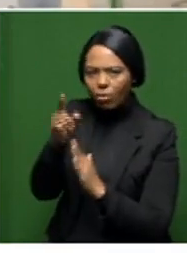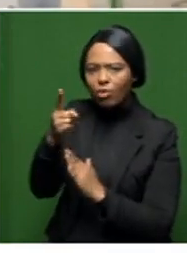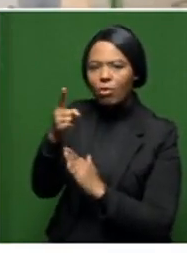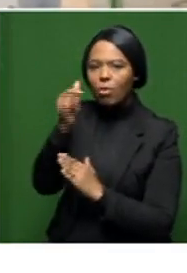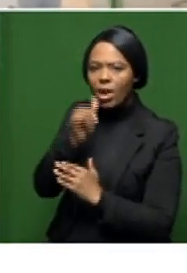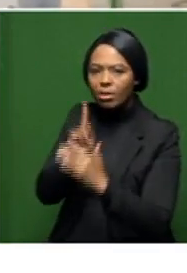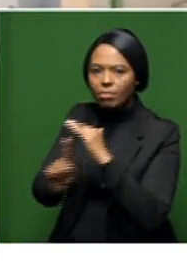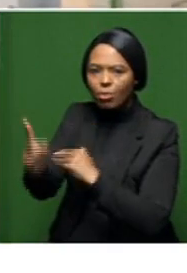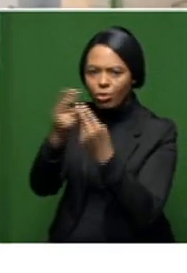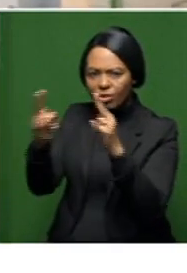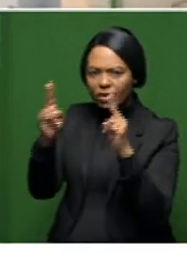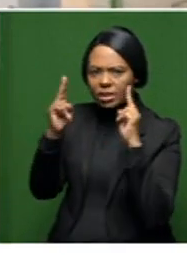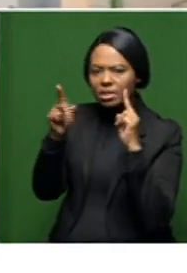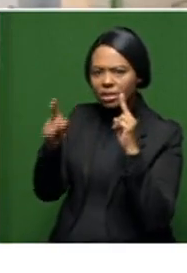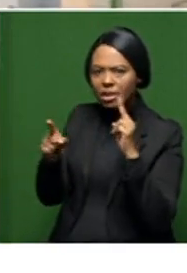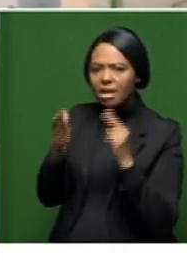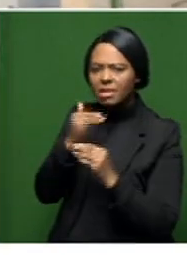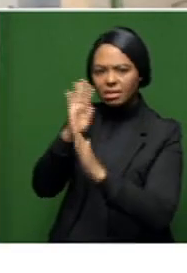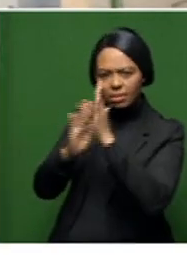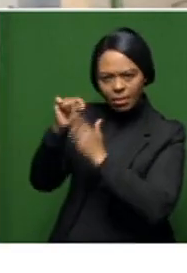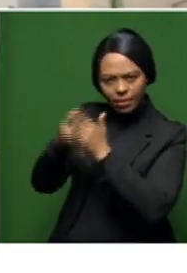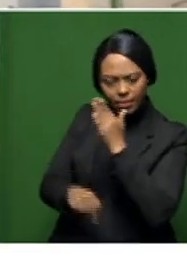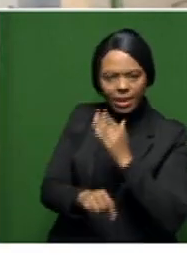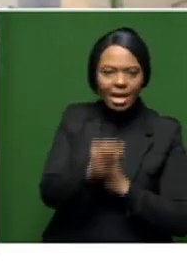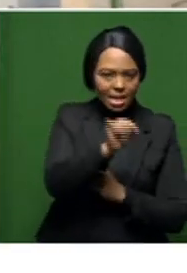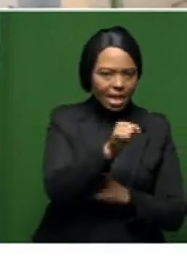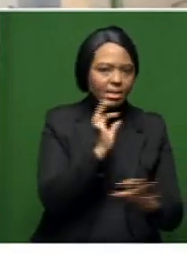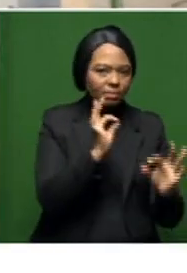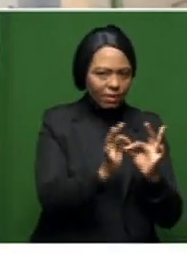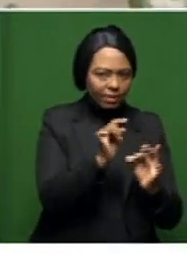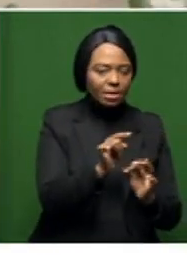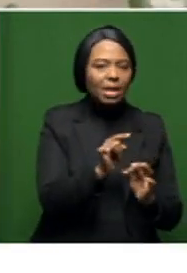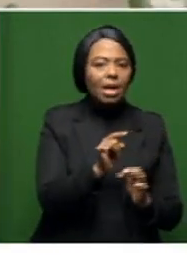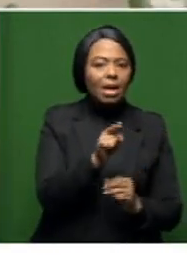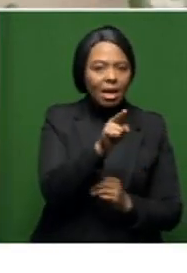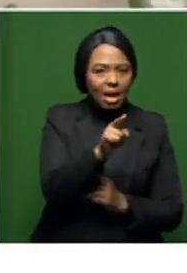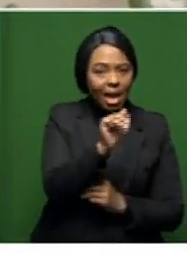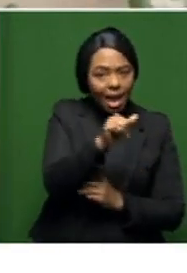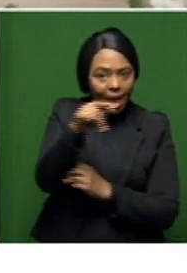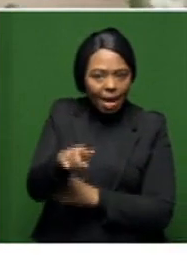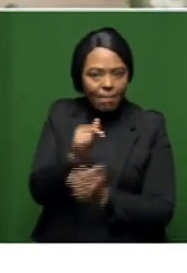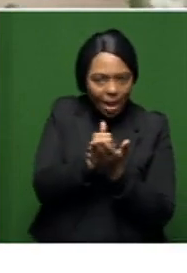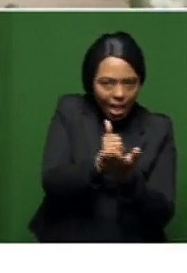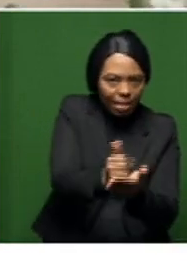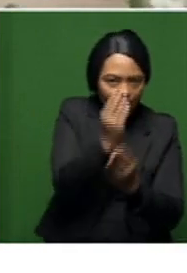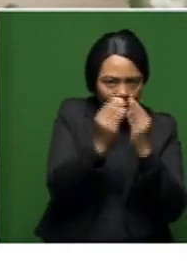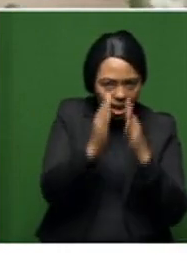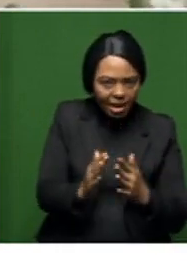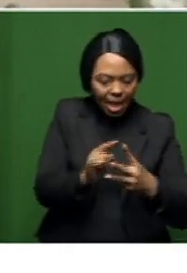Yeah? Speak to us more about this. Yeah, exactly. So as I mentioned, the app is designed to help learners walk through those 3